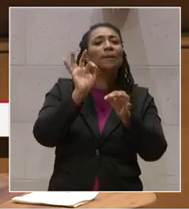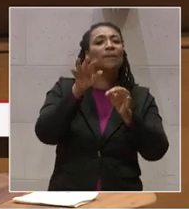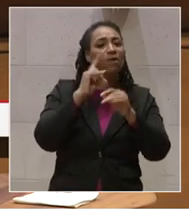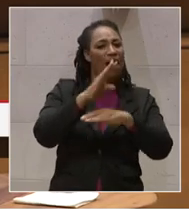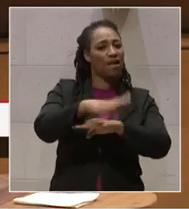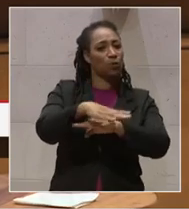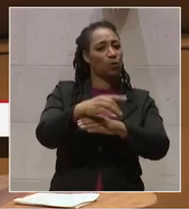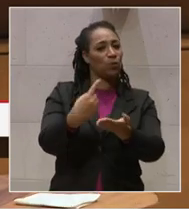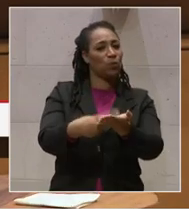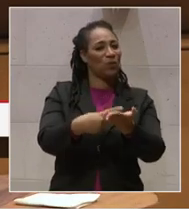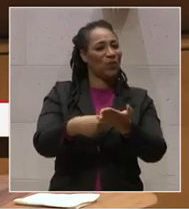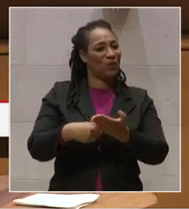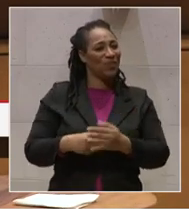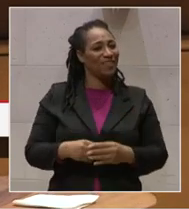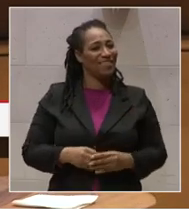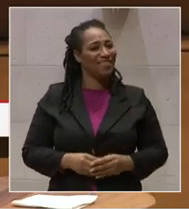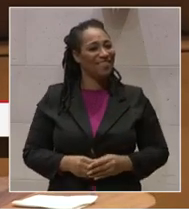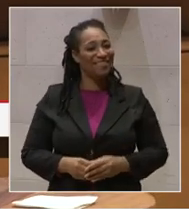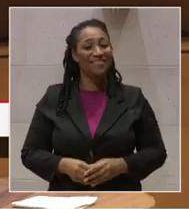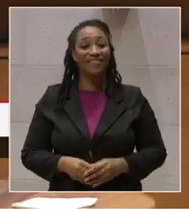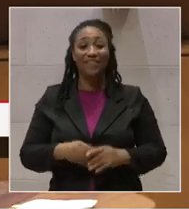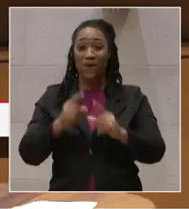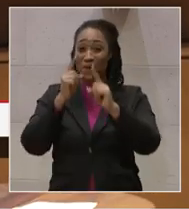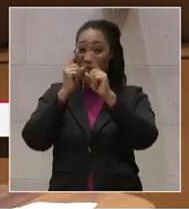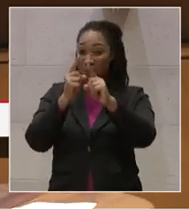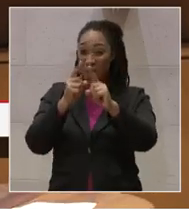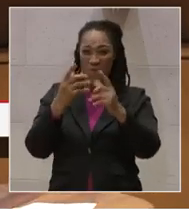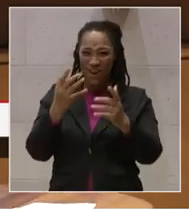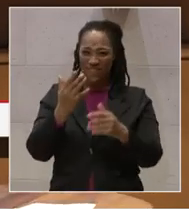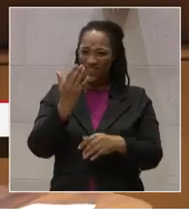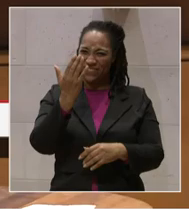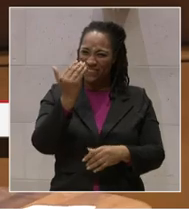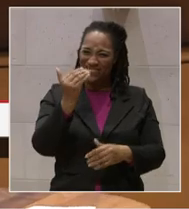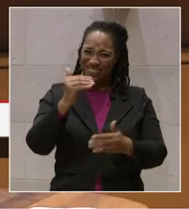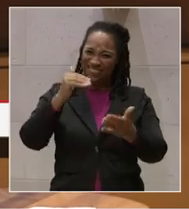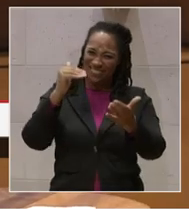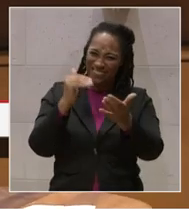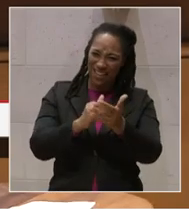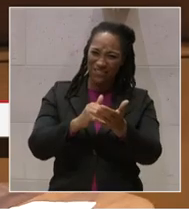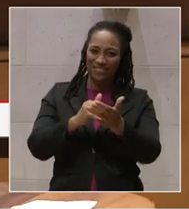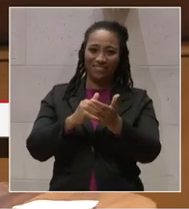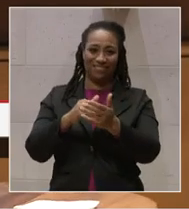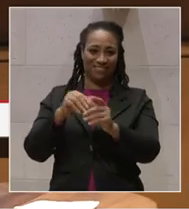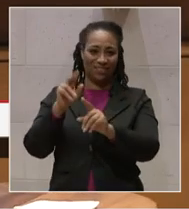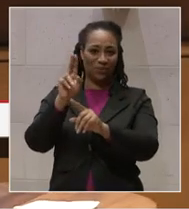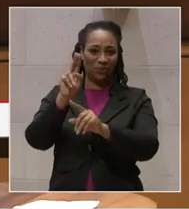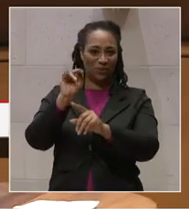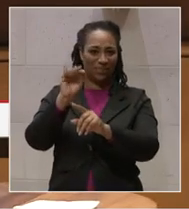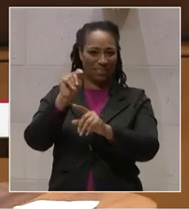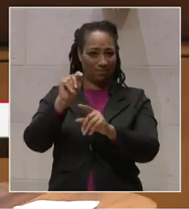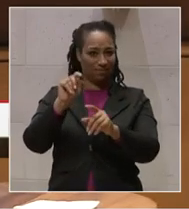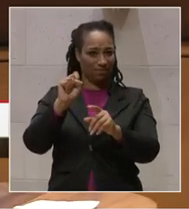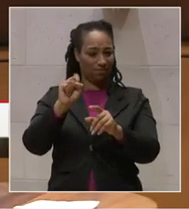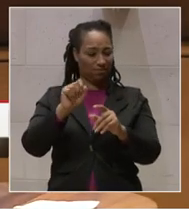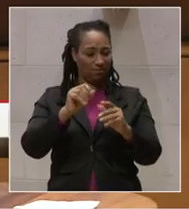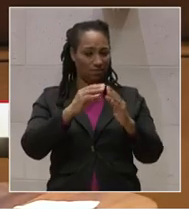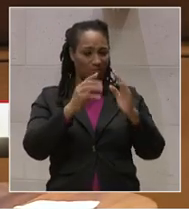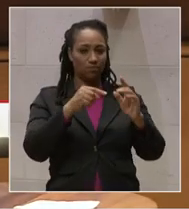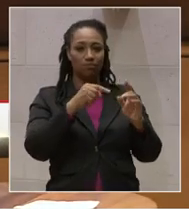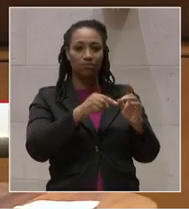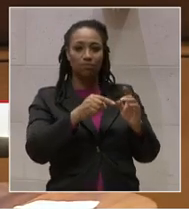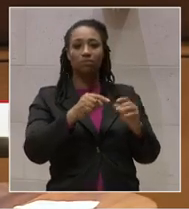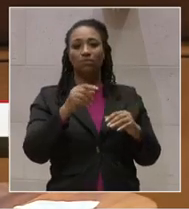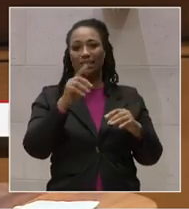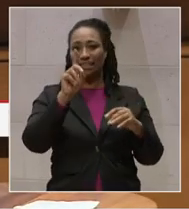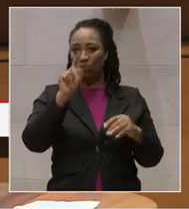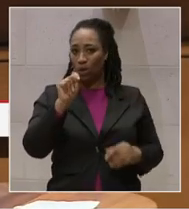15,000 new units in downtown. And right now, that growth and the ability of our downtown to absorb more